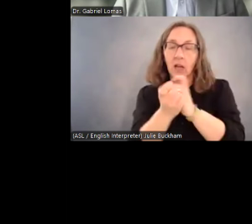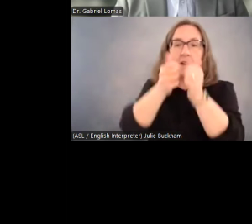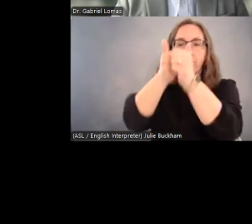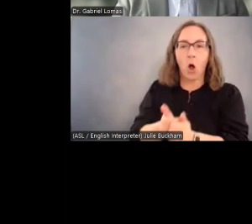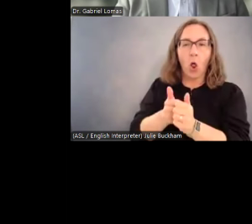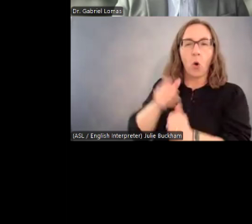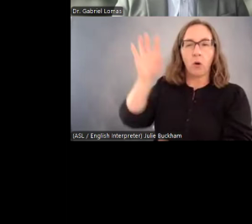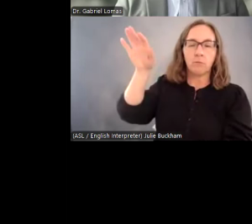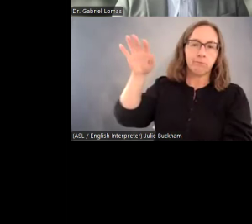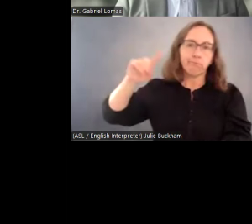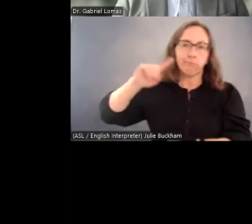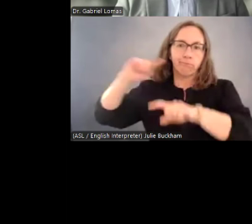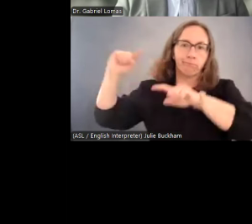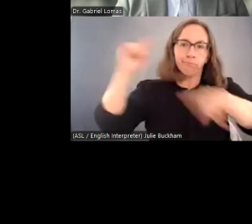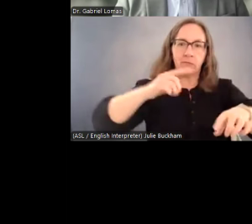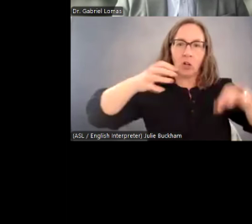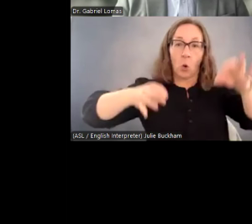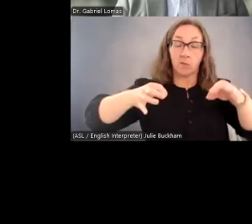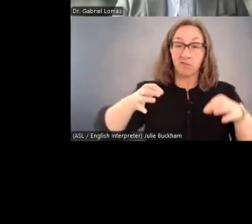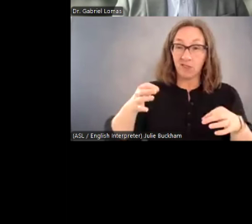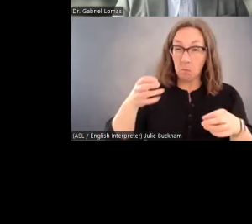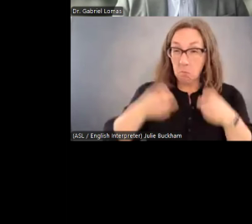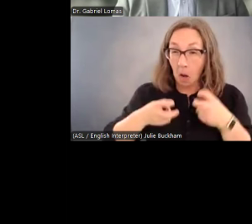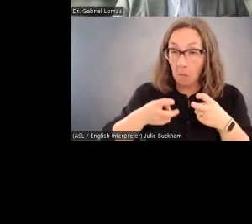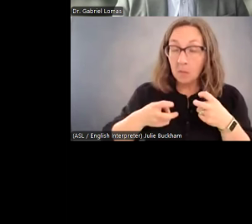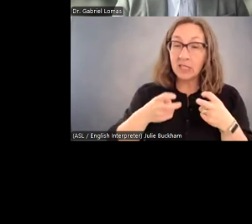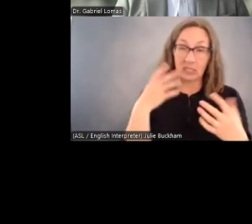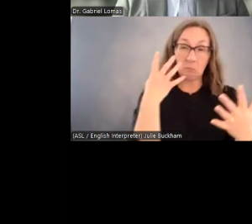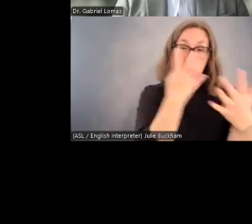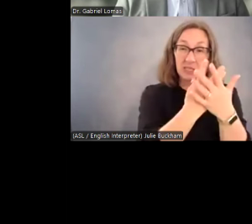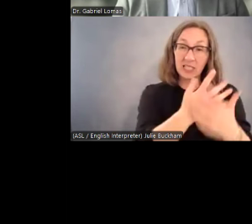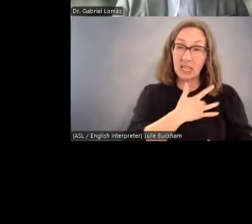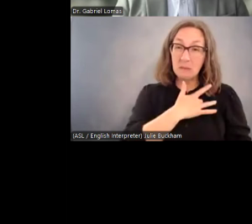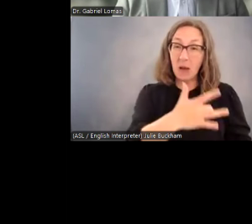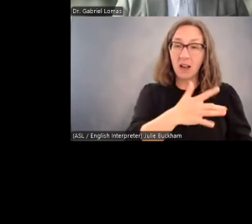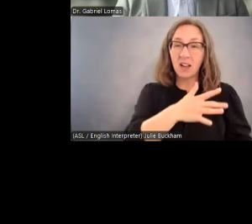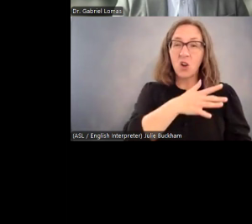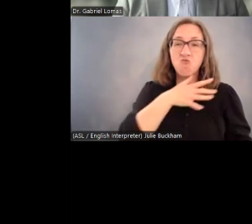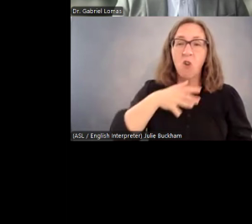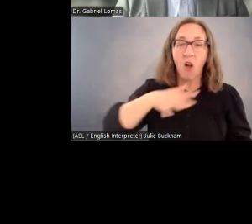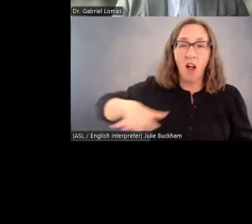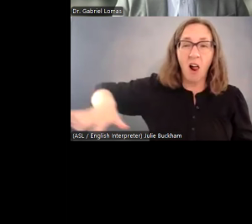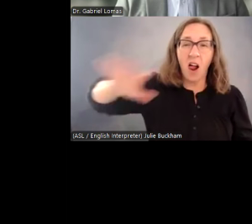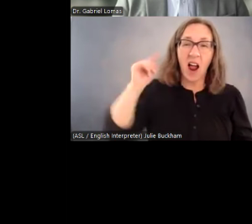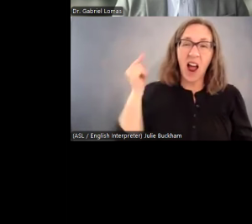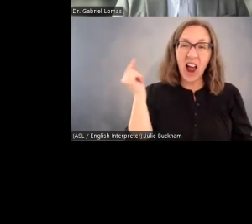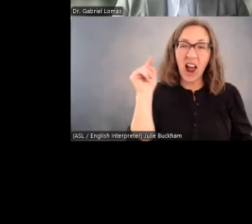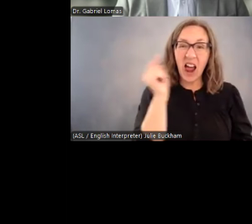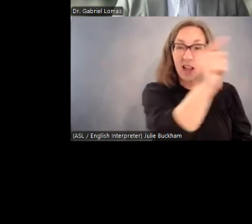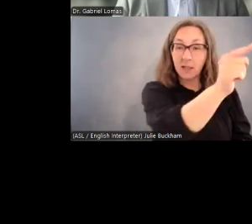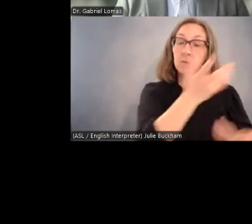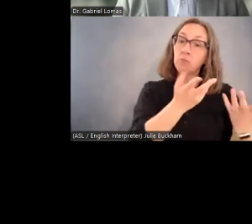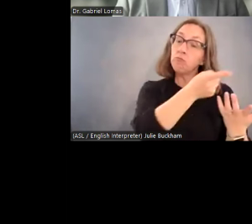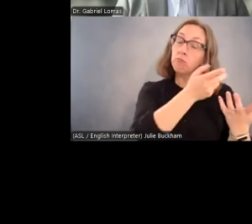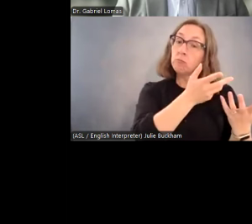are located sometimes in more rural areas. So even if there's well-intentioned individuals to try and fulfill